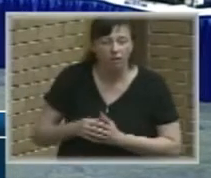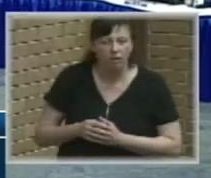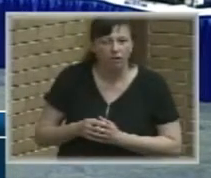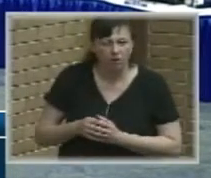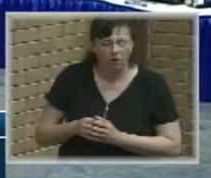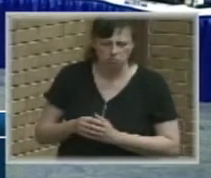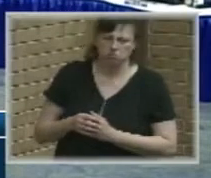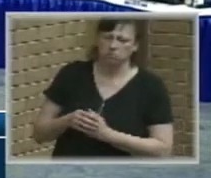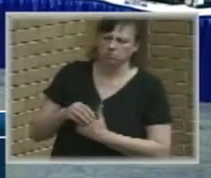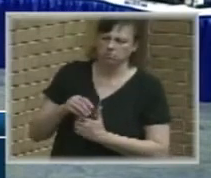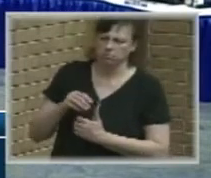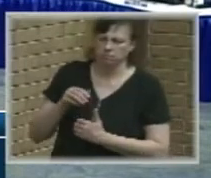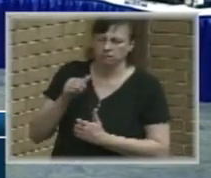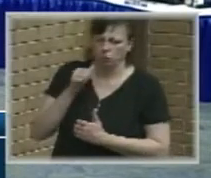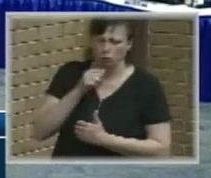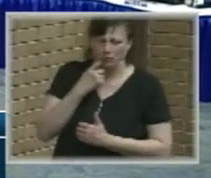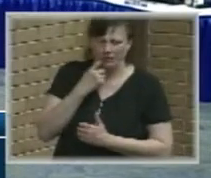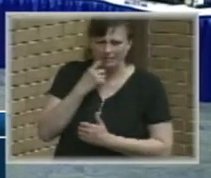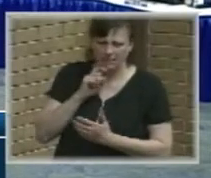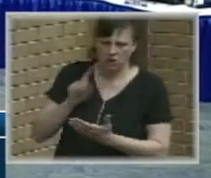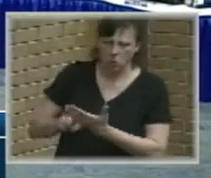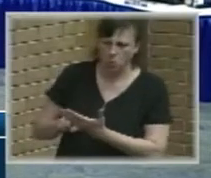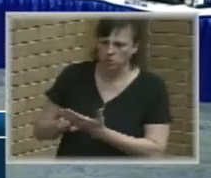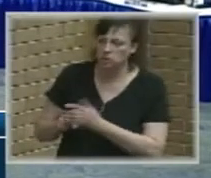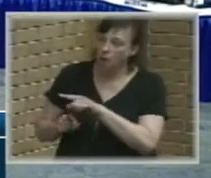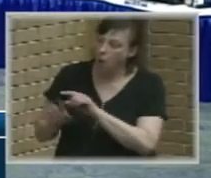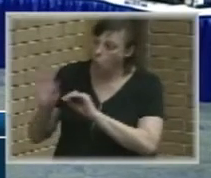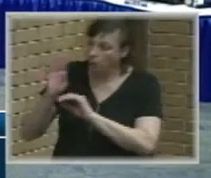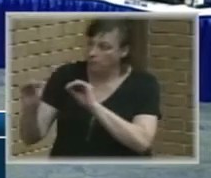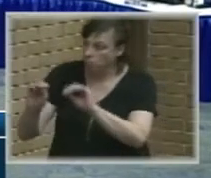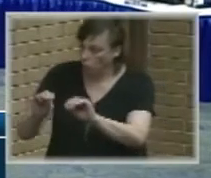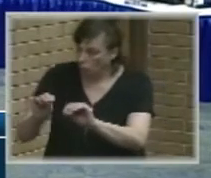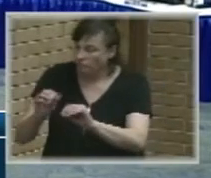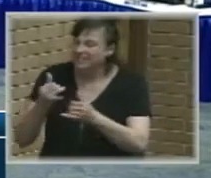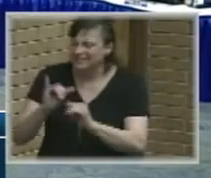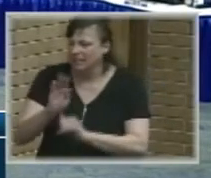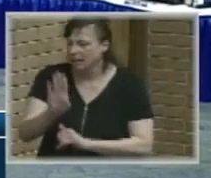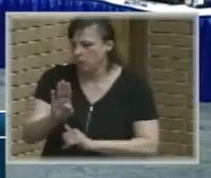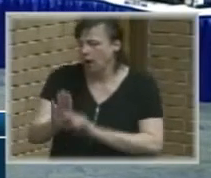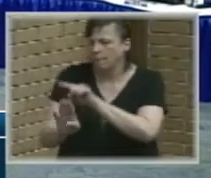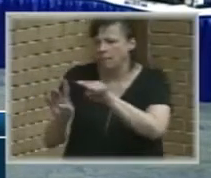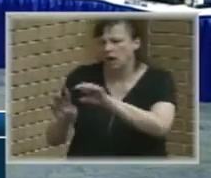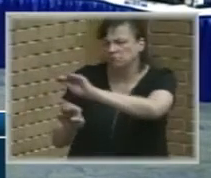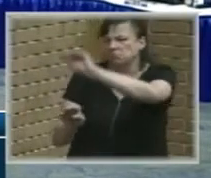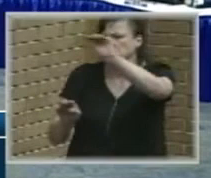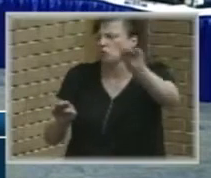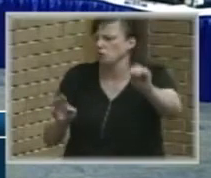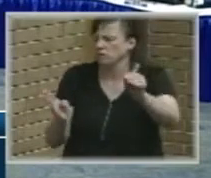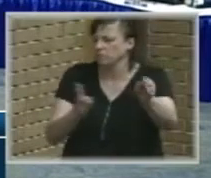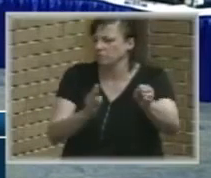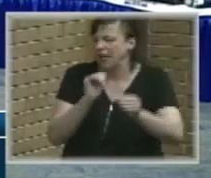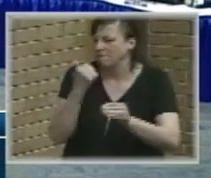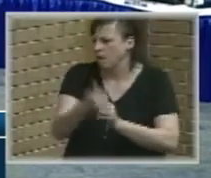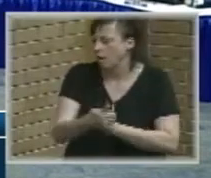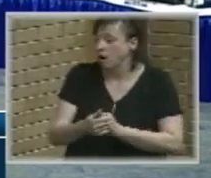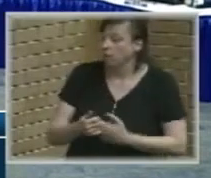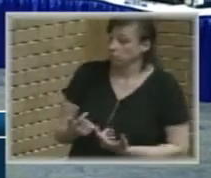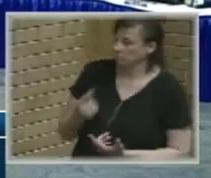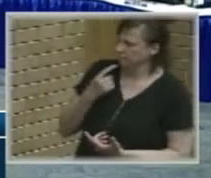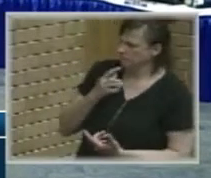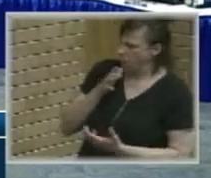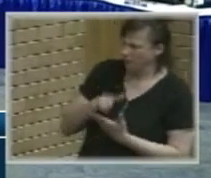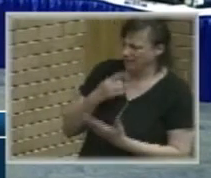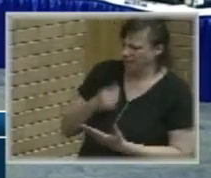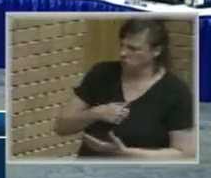she noticed that they told her they were moving, they're still in Brighton. It's down Monroe Avenue. My wife said, "Geez, I'm so sorry you're